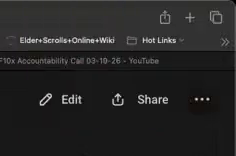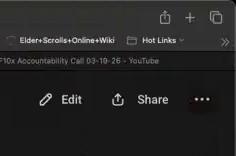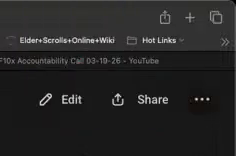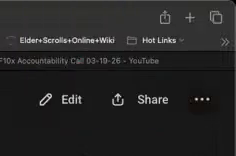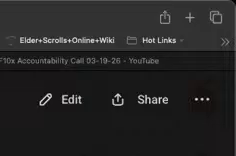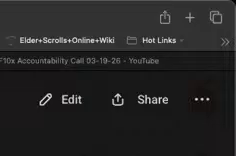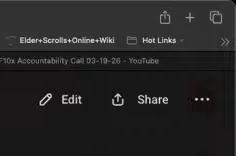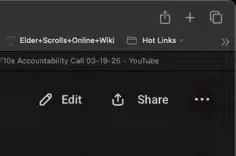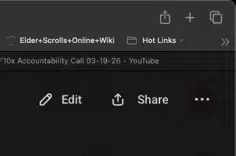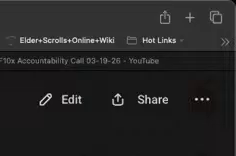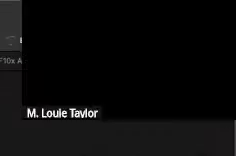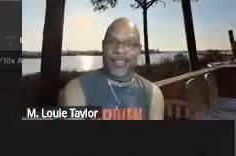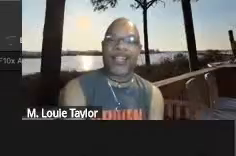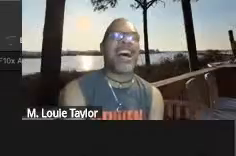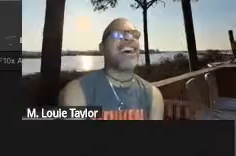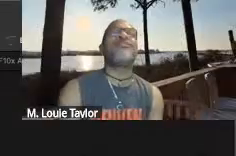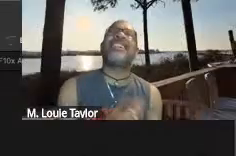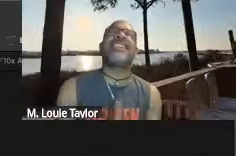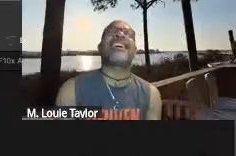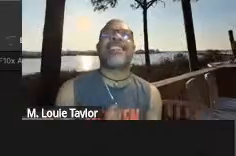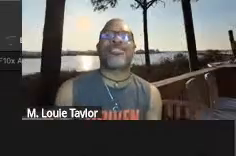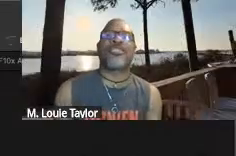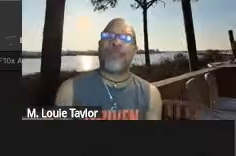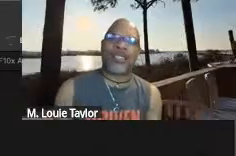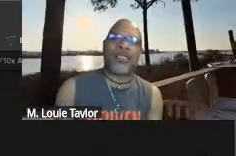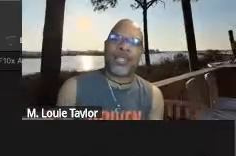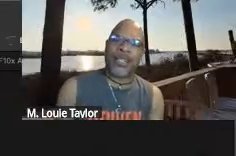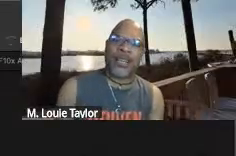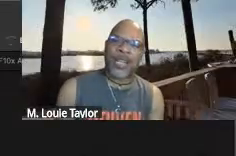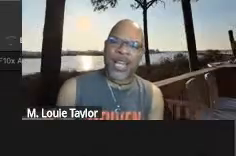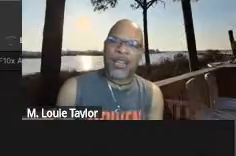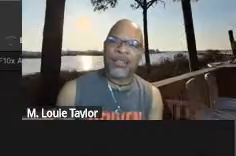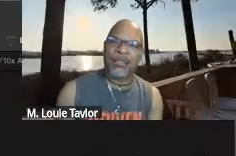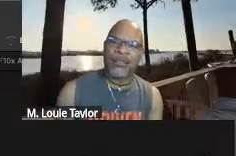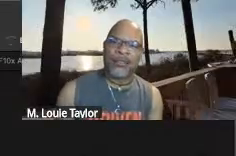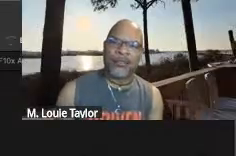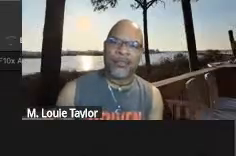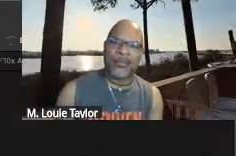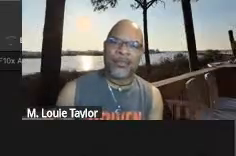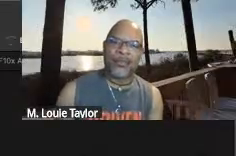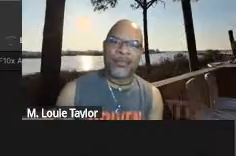Cookies sound real good right now. I don't need that kind of sugar in my system at that time of night.